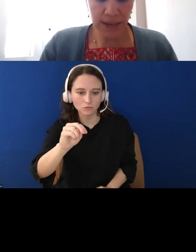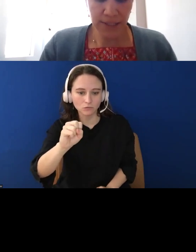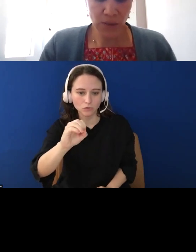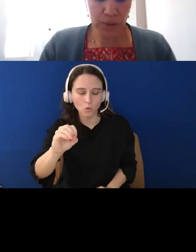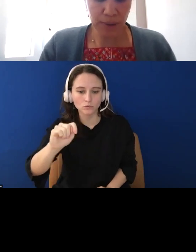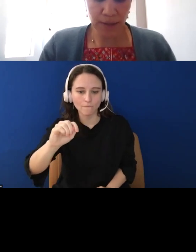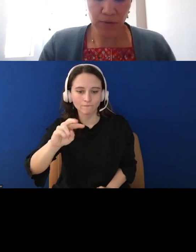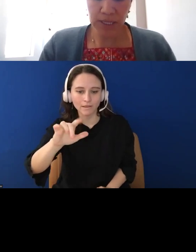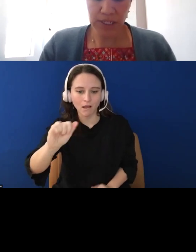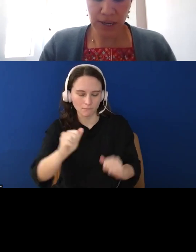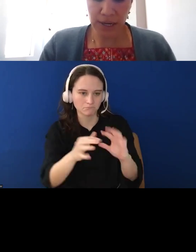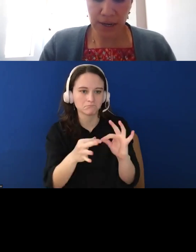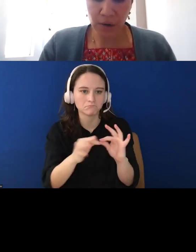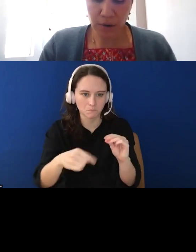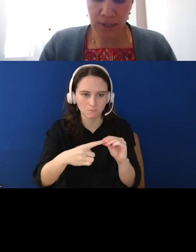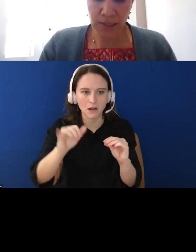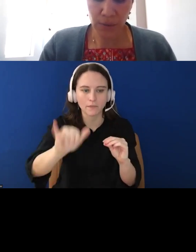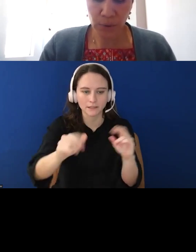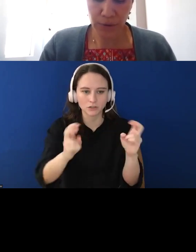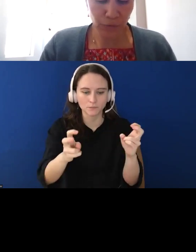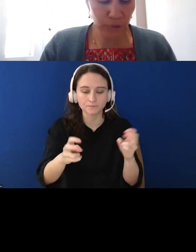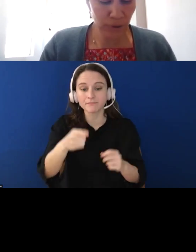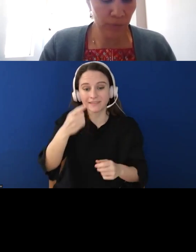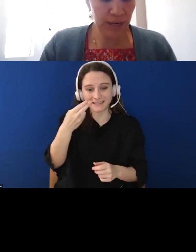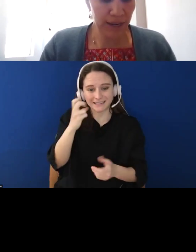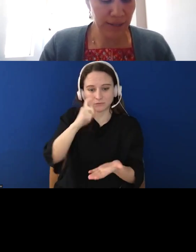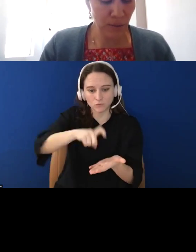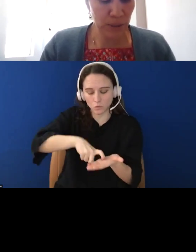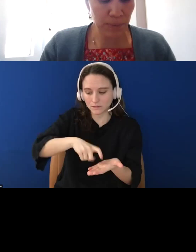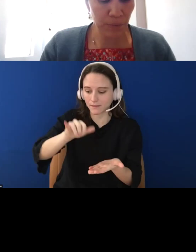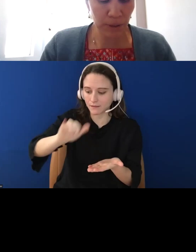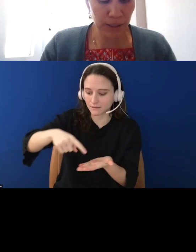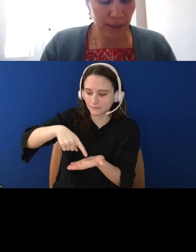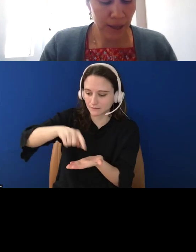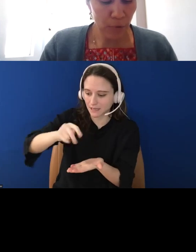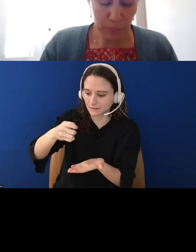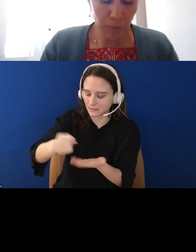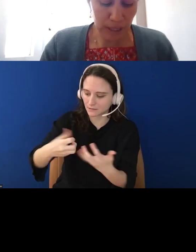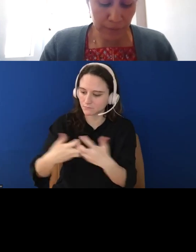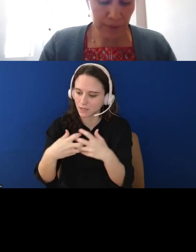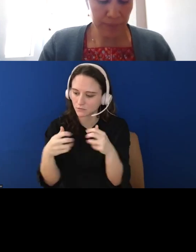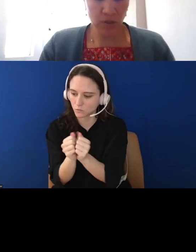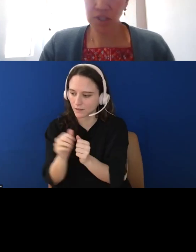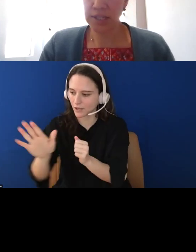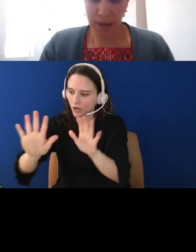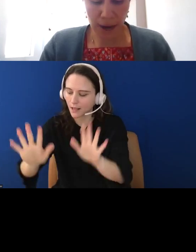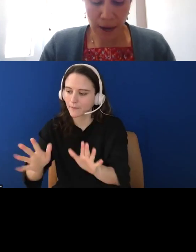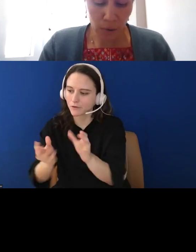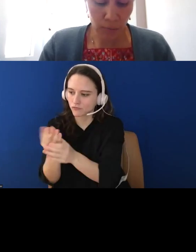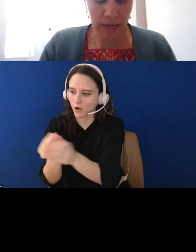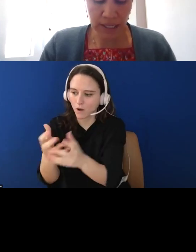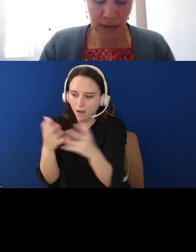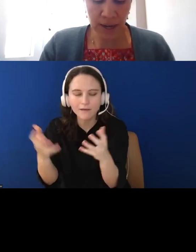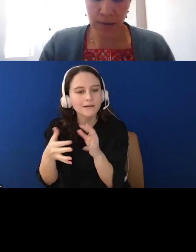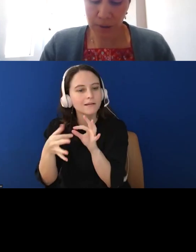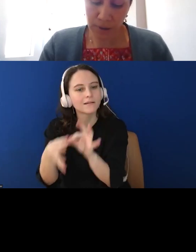noticed that taxes were paid to the K'iche' in accordance with the fruit of the lands where people lived, such as